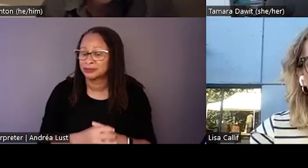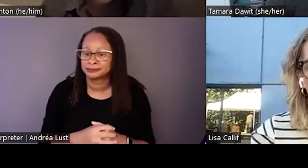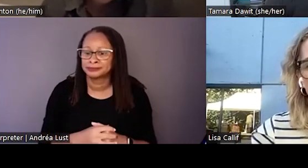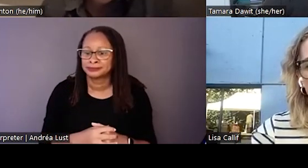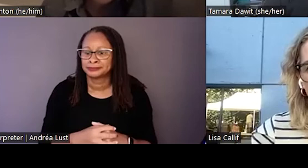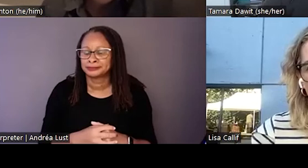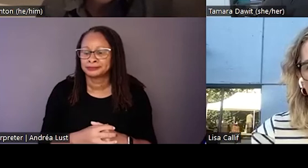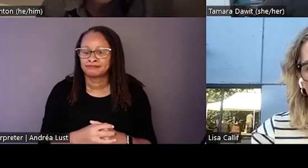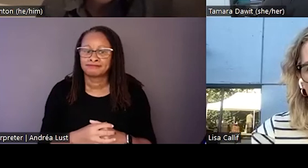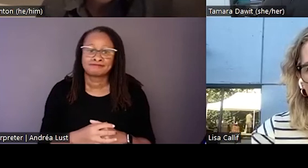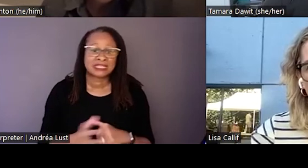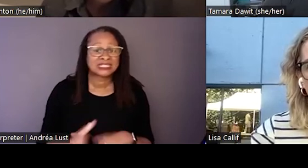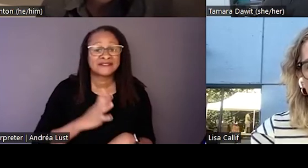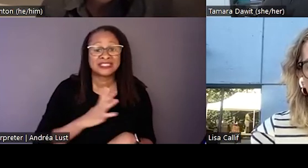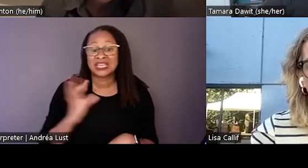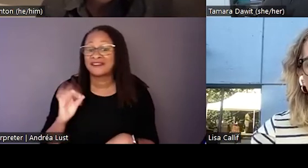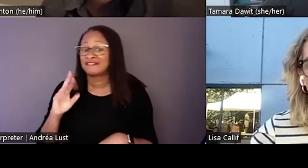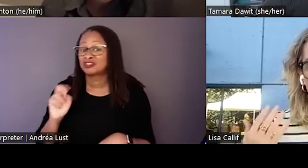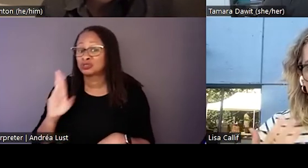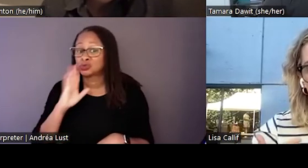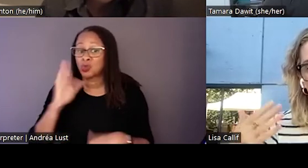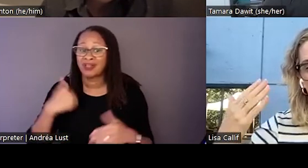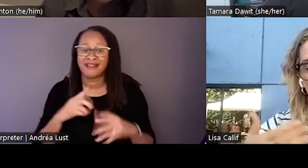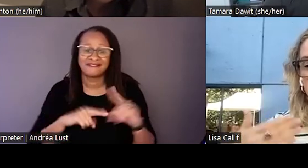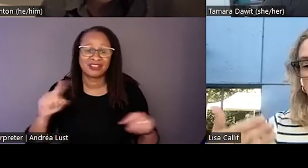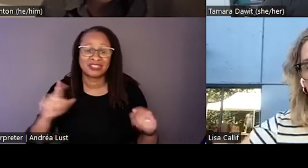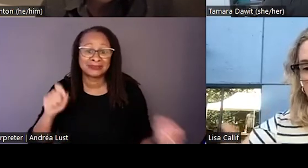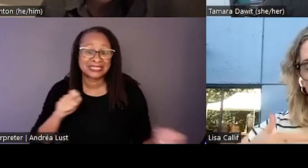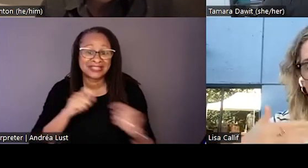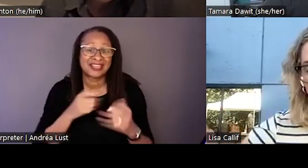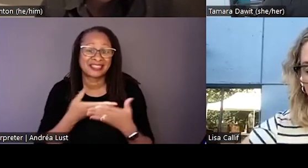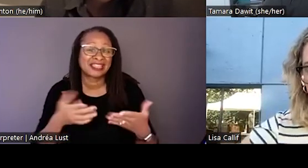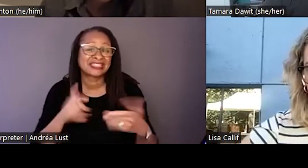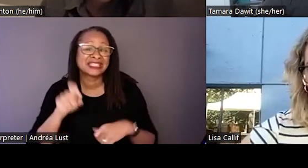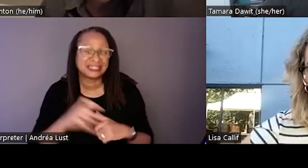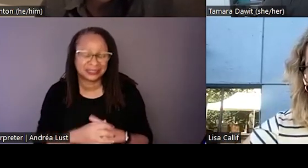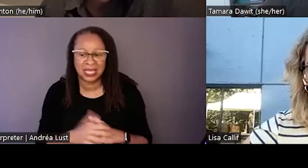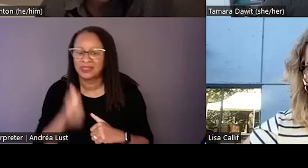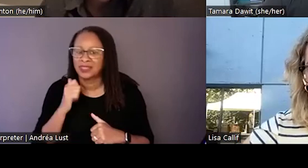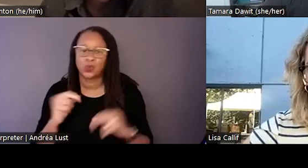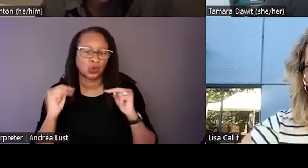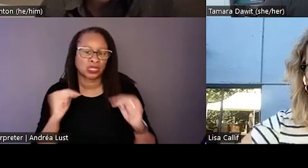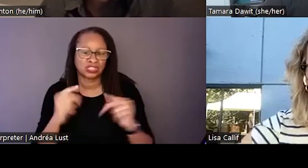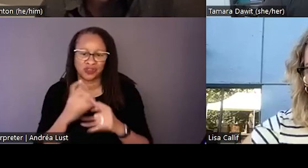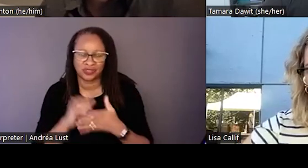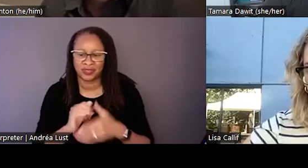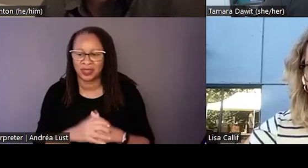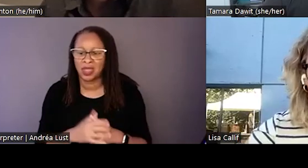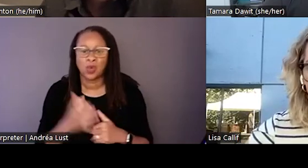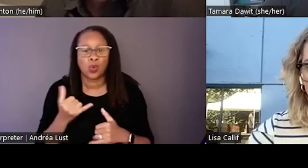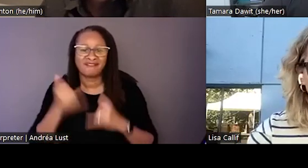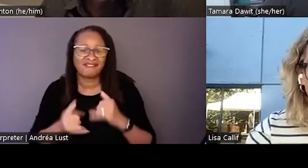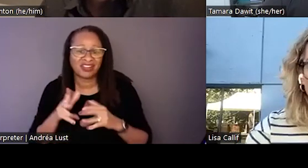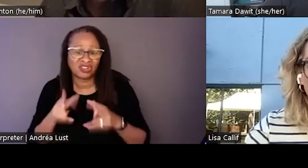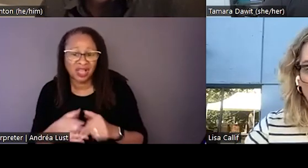often sophisticated funders will have very specific things that they need and they won't negotiate off that. They're like, we want final cut. We want you to tell this